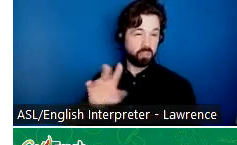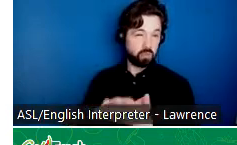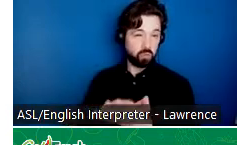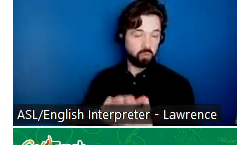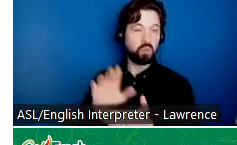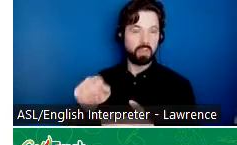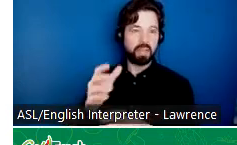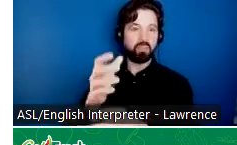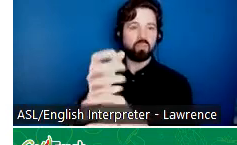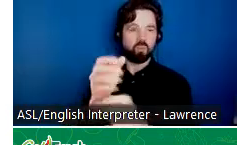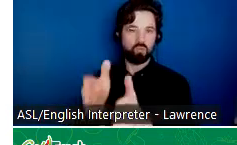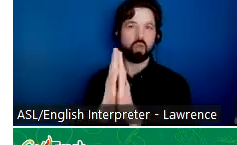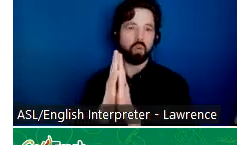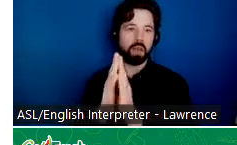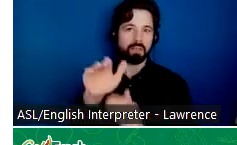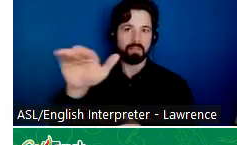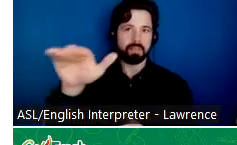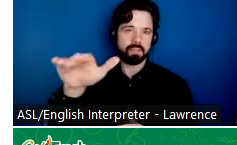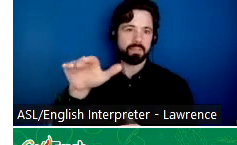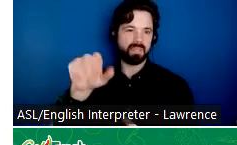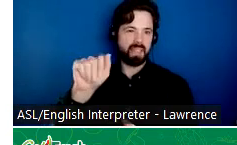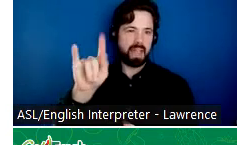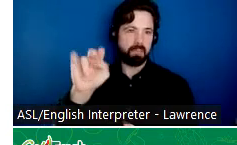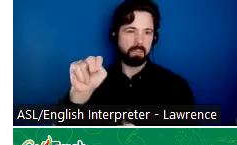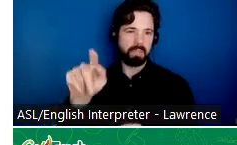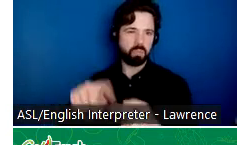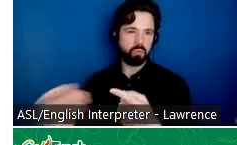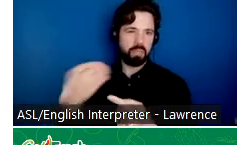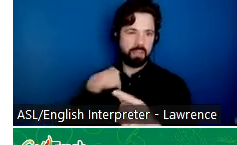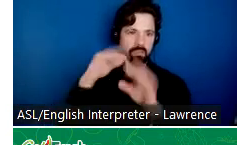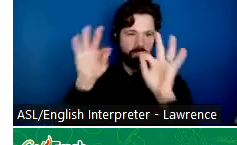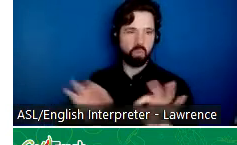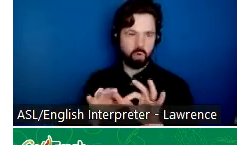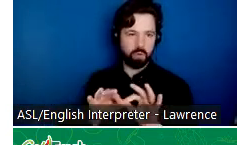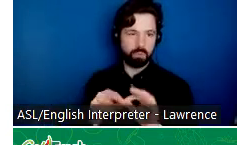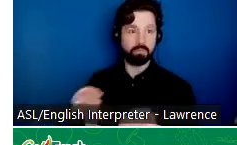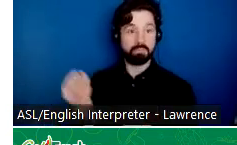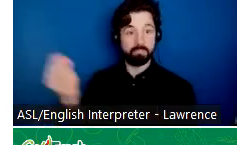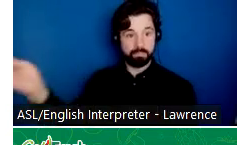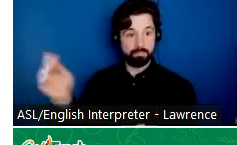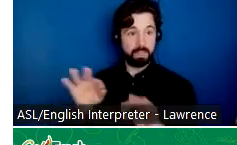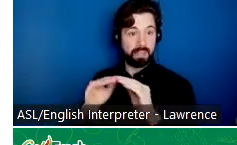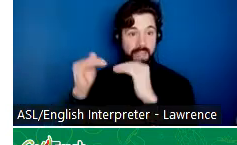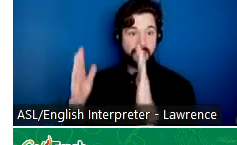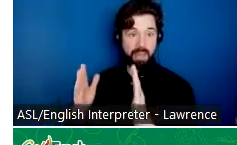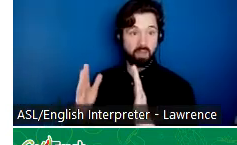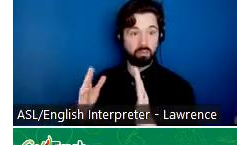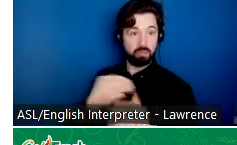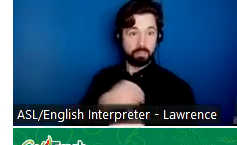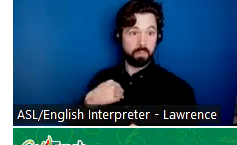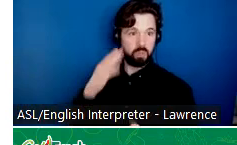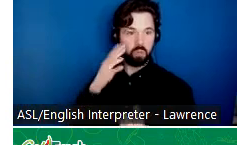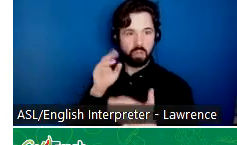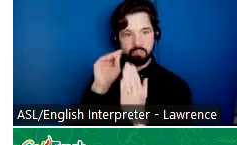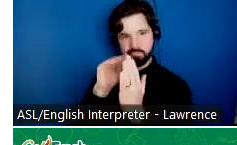income form from their school administrator. The household will fill out the form and submit it back to the school. The school will